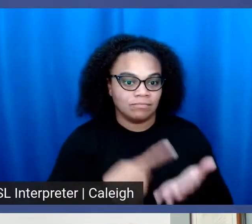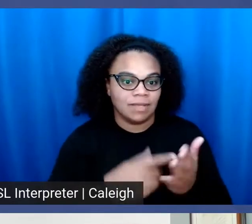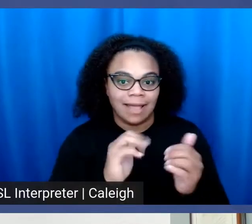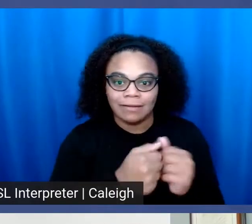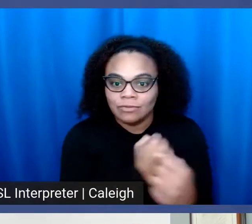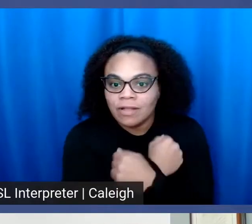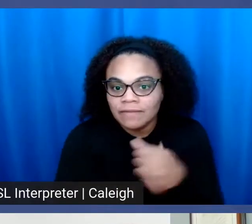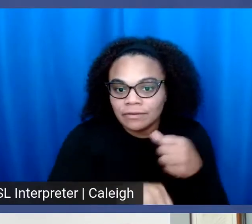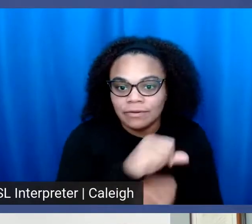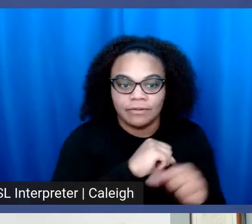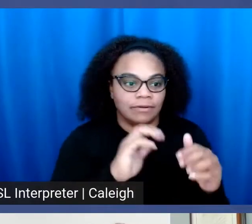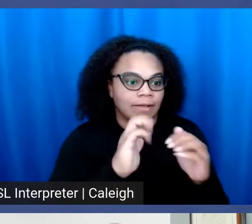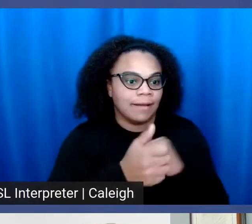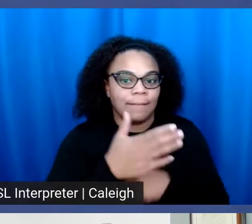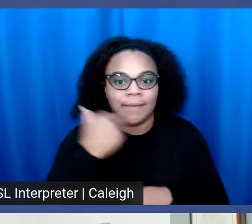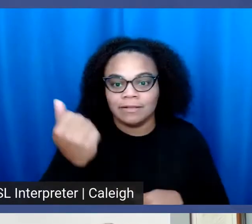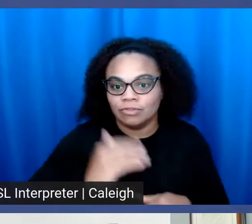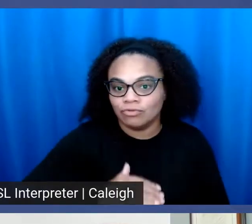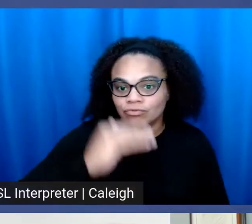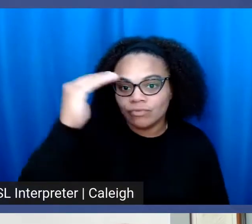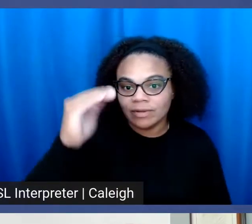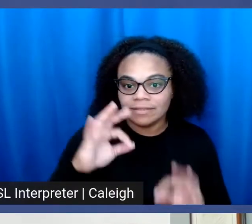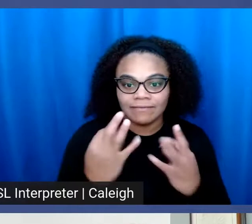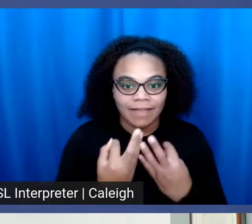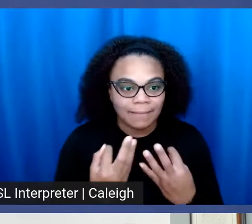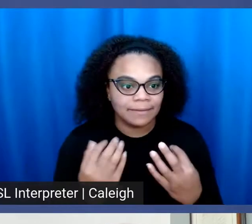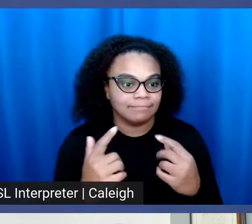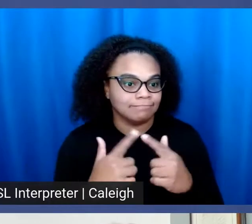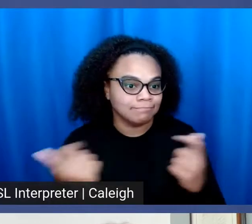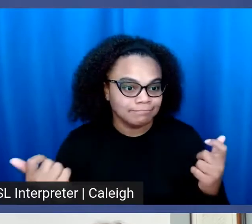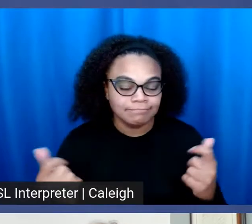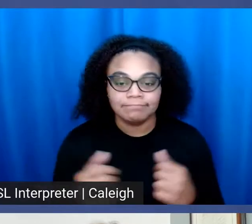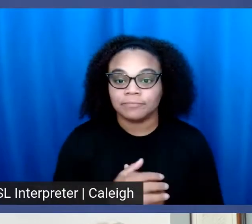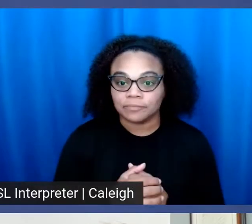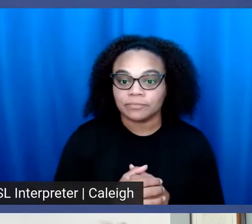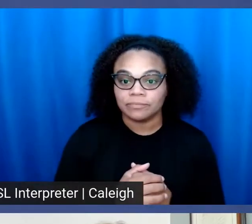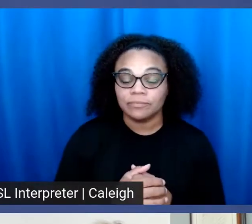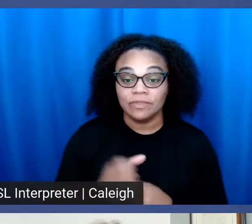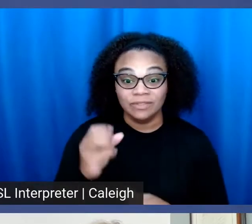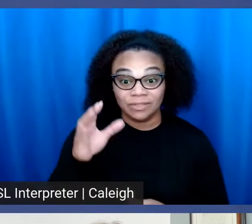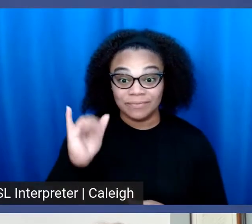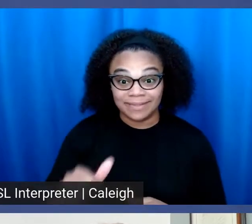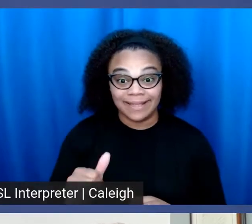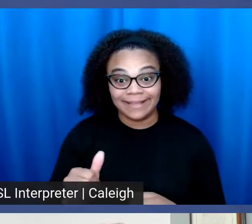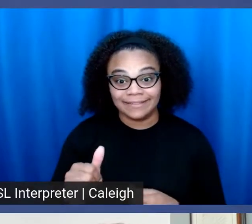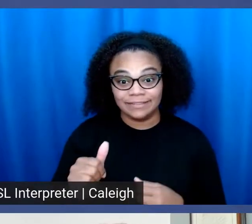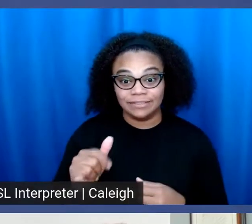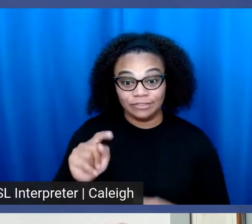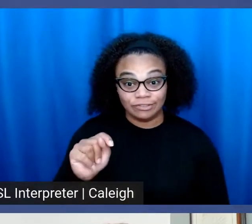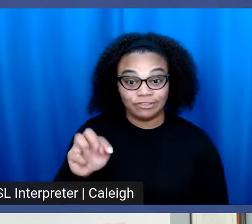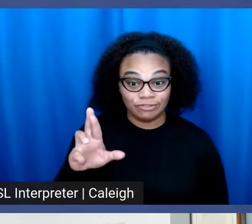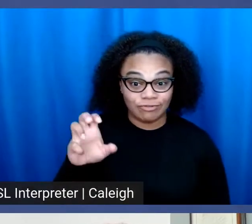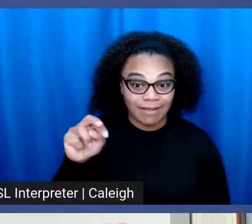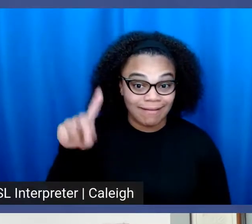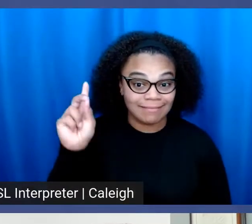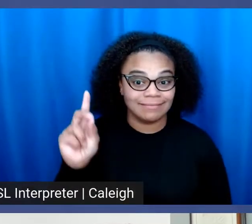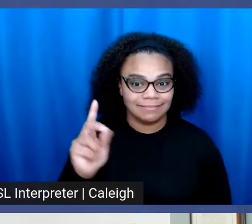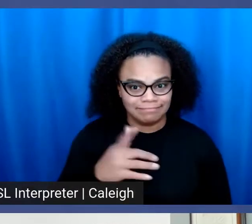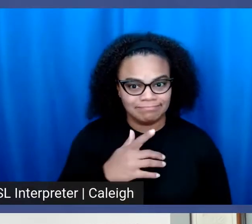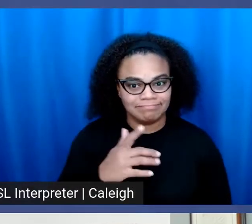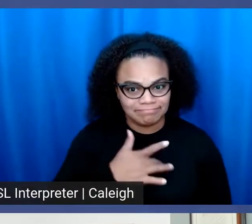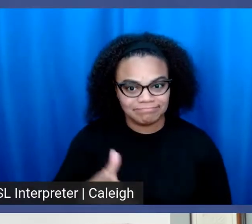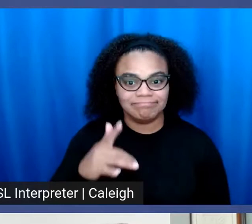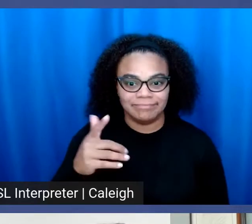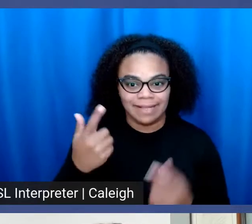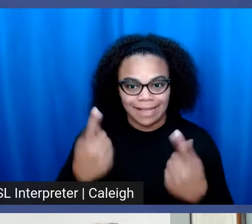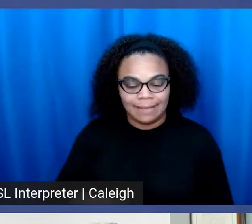another. So again, these are trends that will recur. We're in the midst of a hell of a one right now. I think